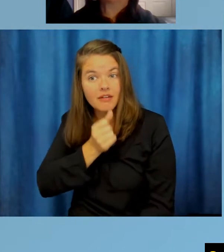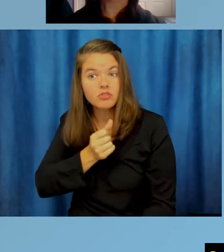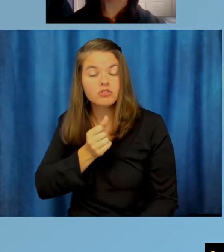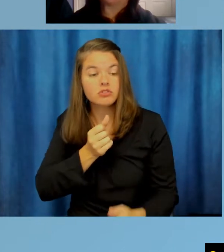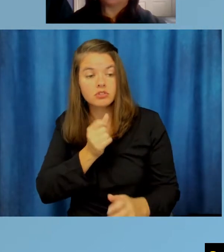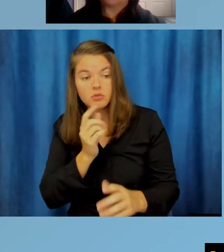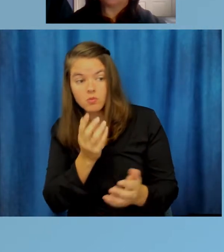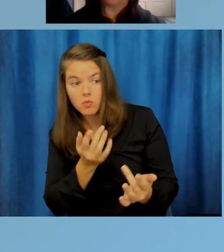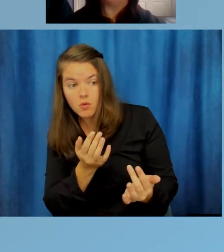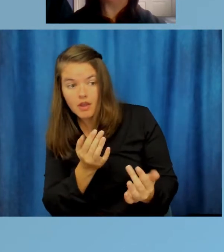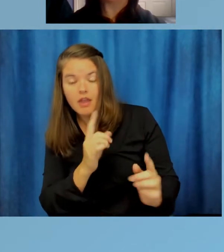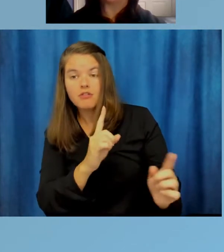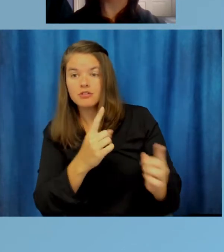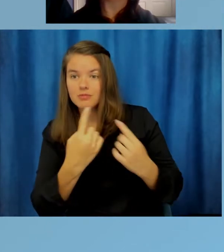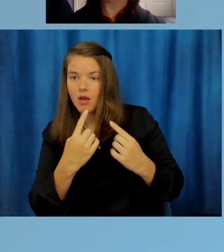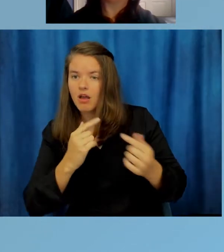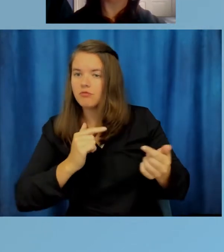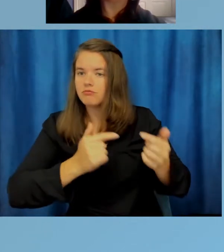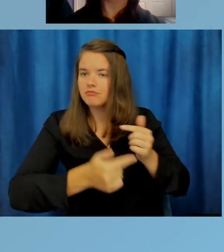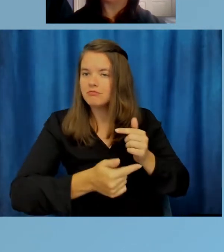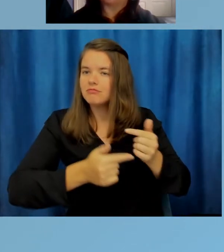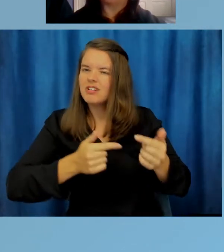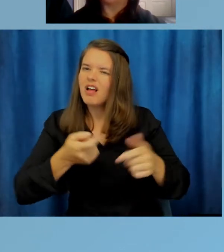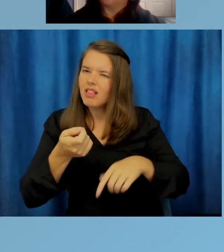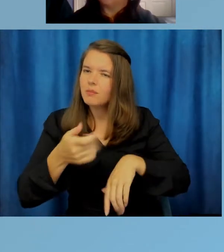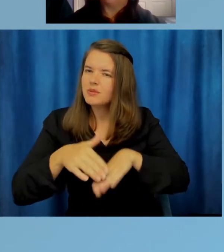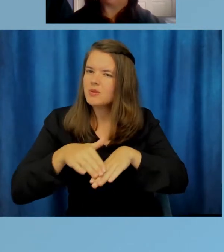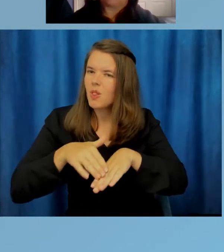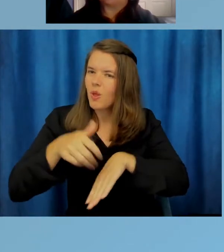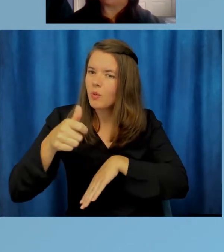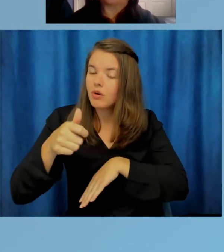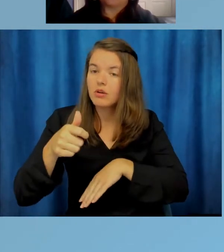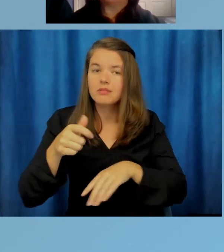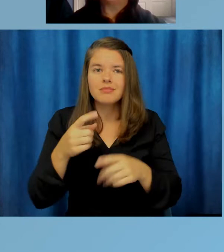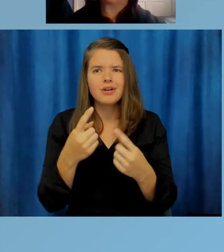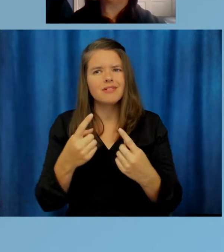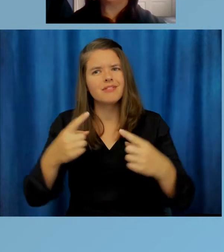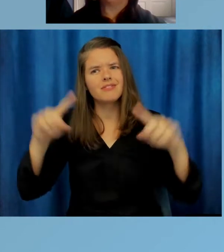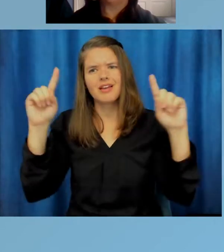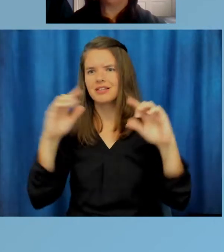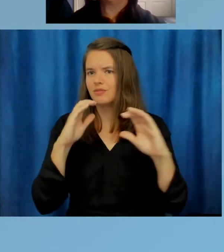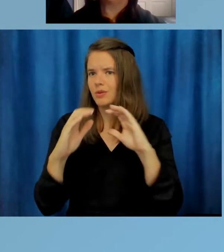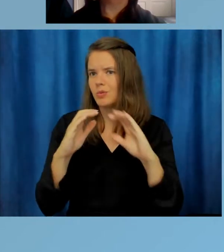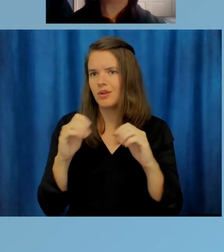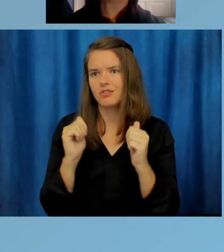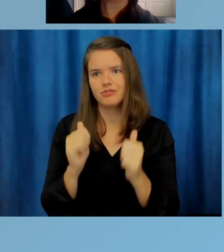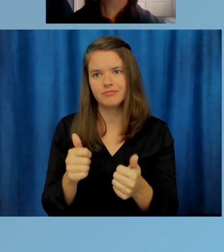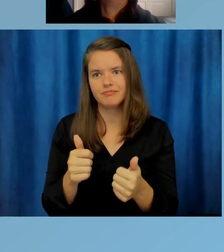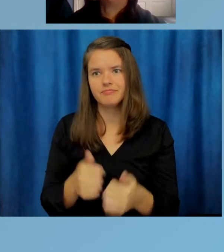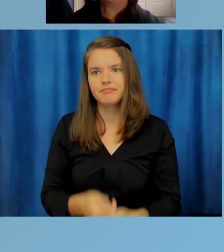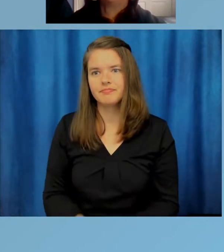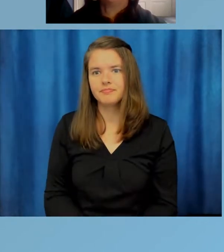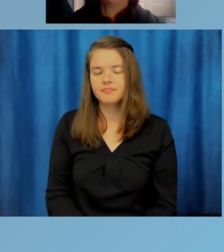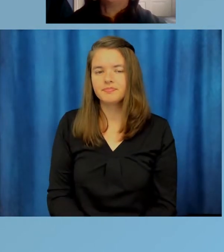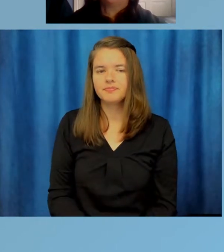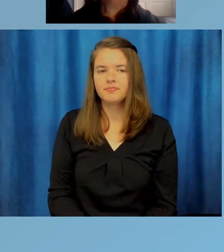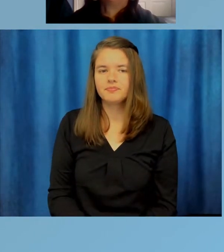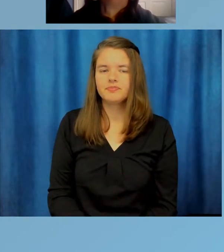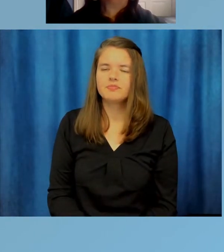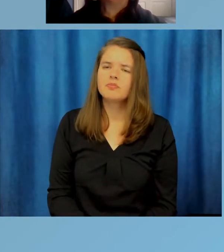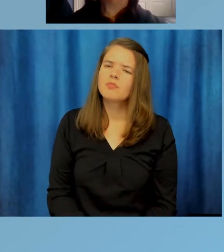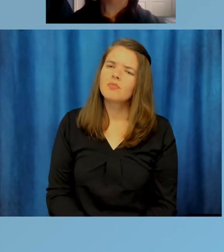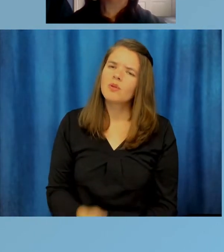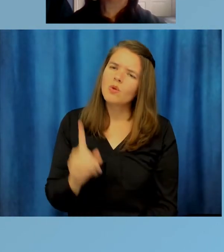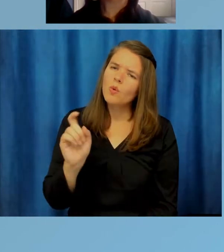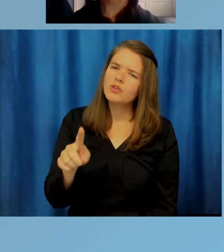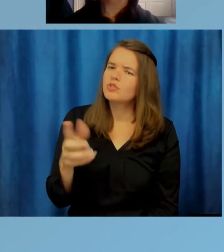with responding and keeping the conversation a little slower, you can have a great effective communication. What